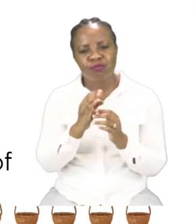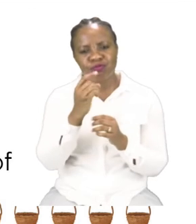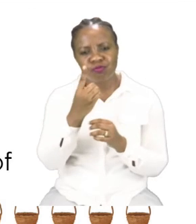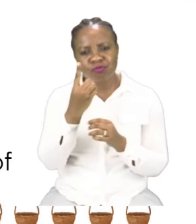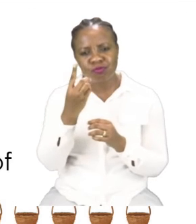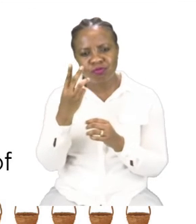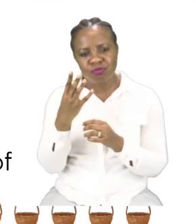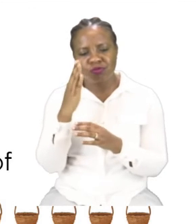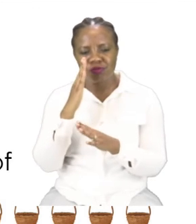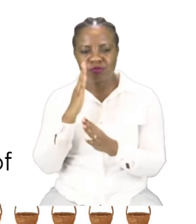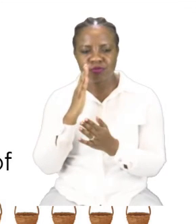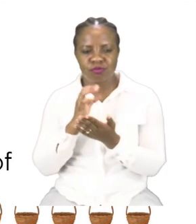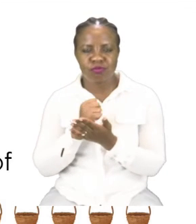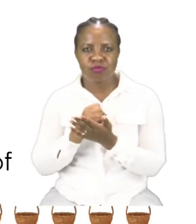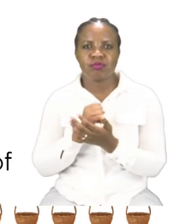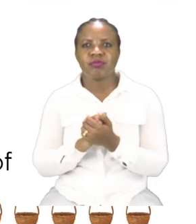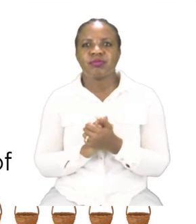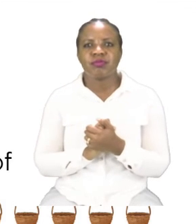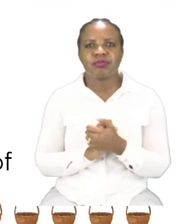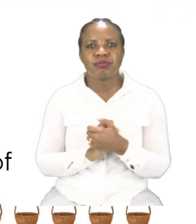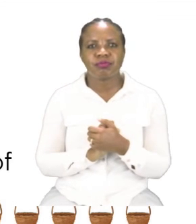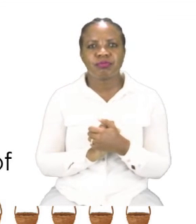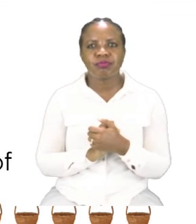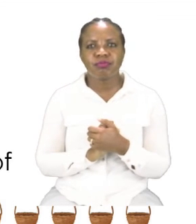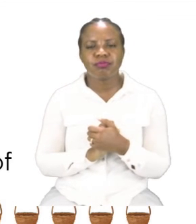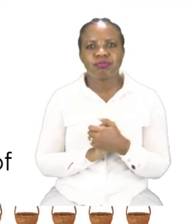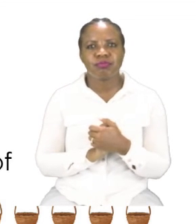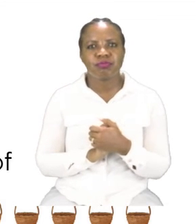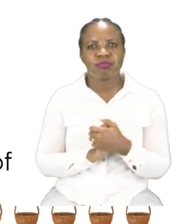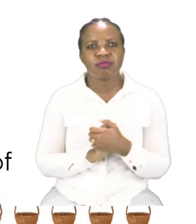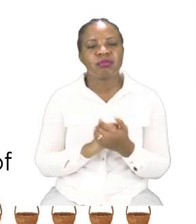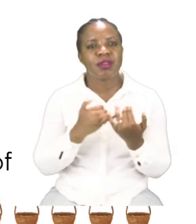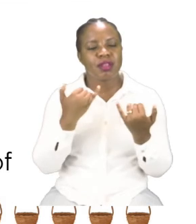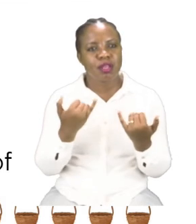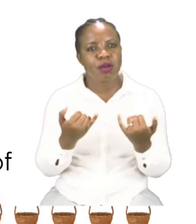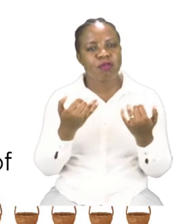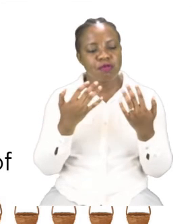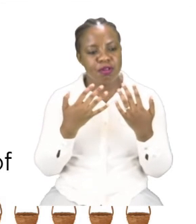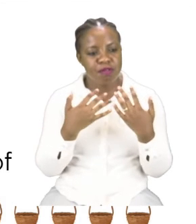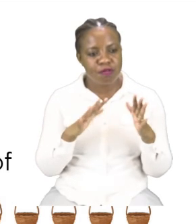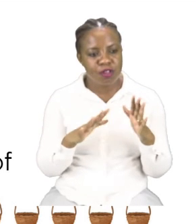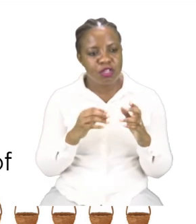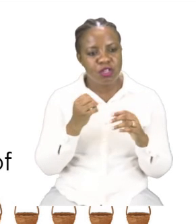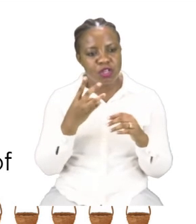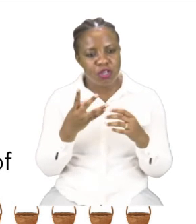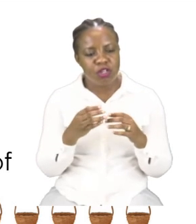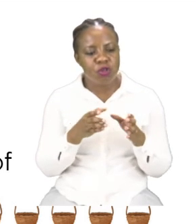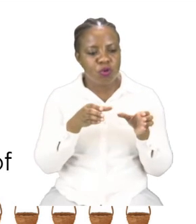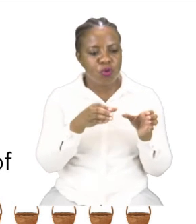after that, boys and girls, we're going to make groups of 4 and you